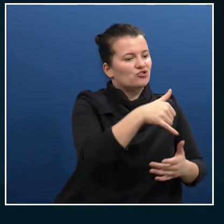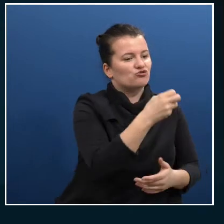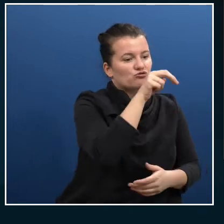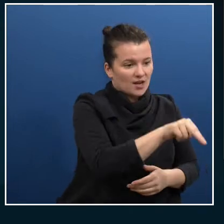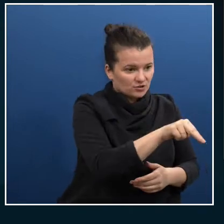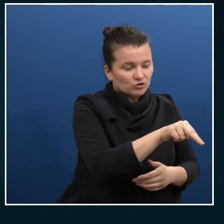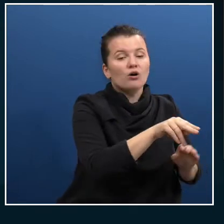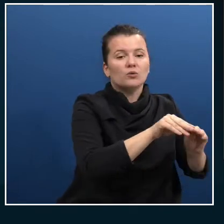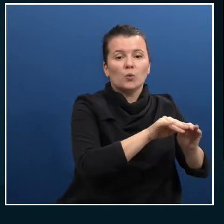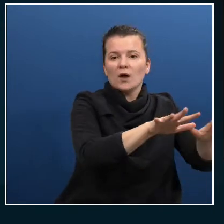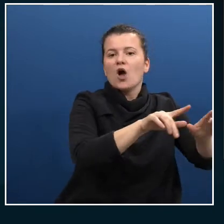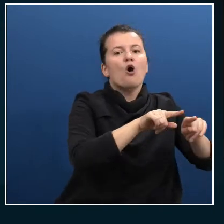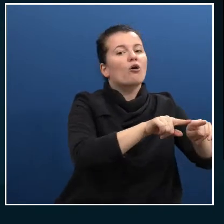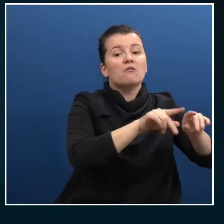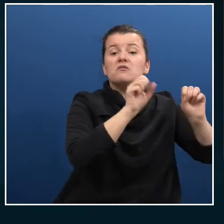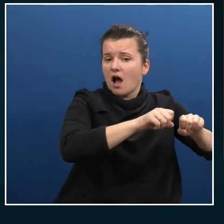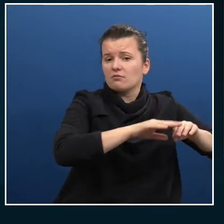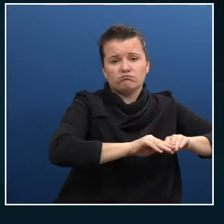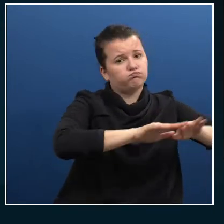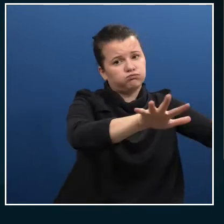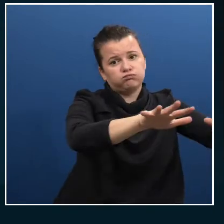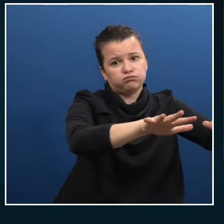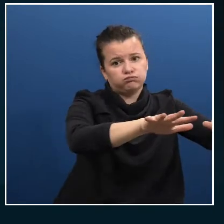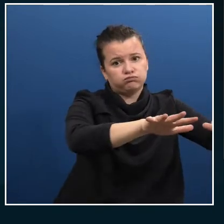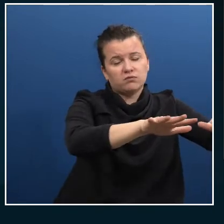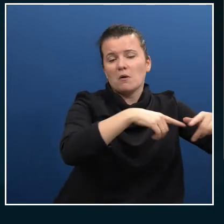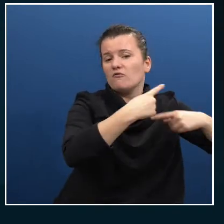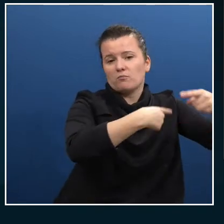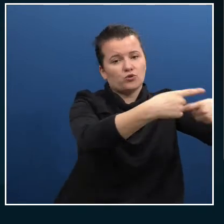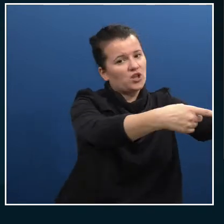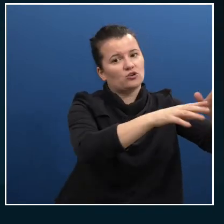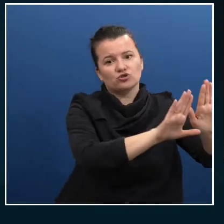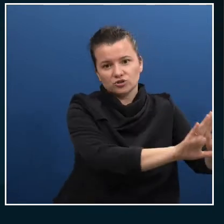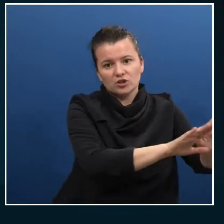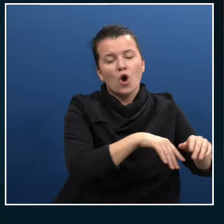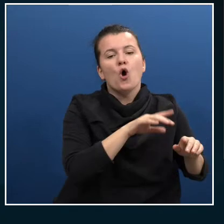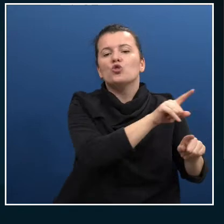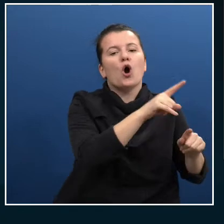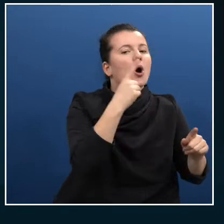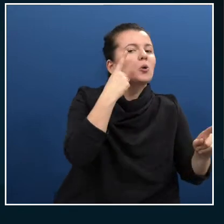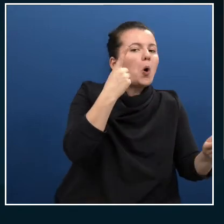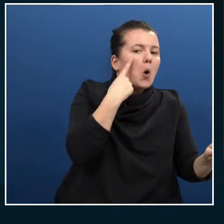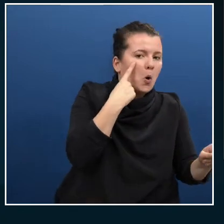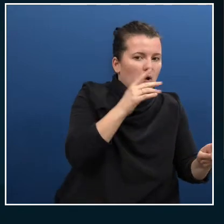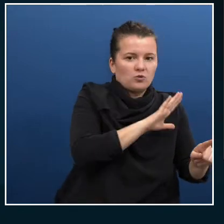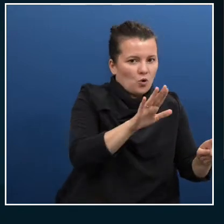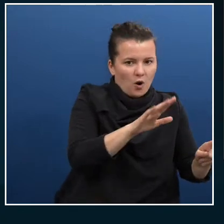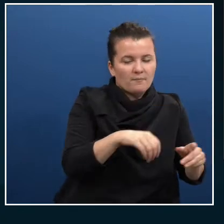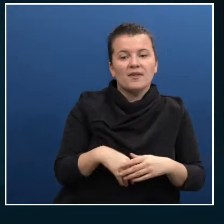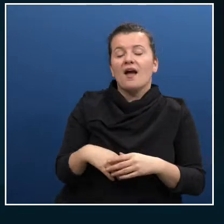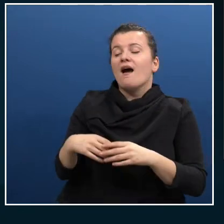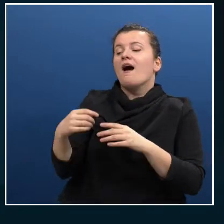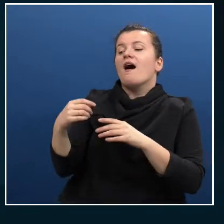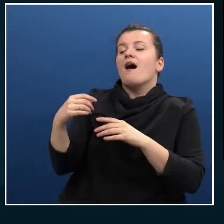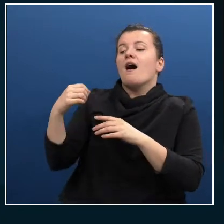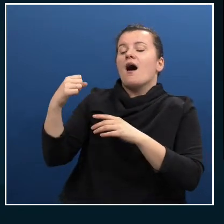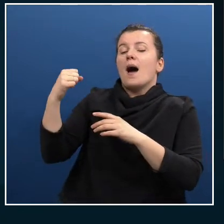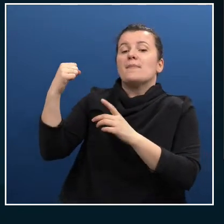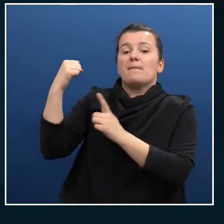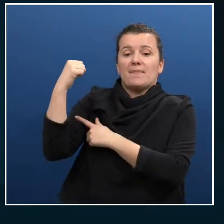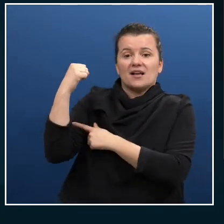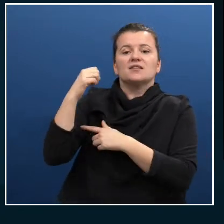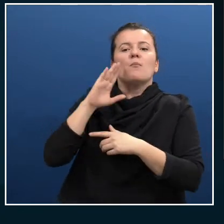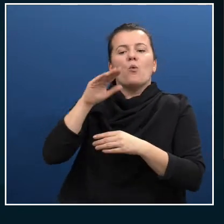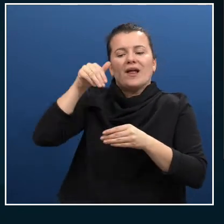the JSON file that you create, is ready for production use. It's just that some things will change in the syntax of the actual Bicep